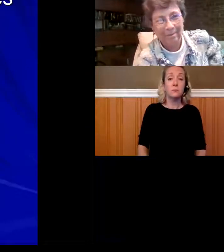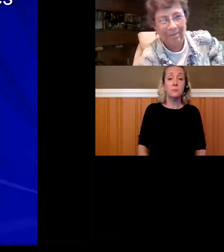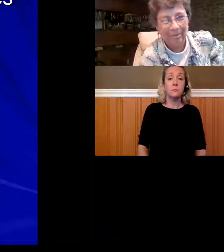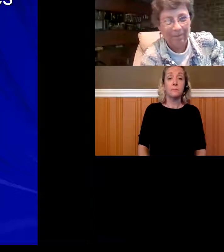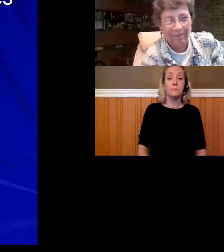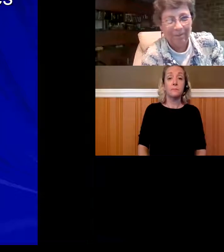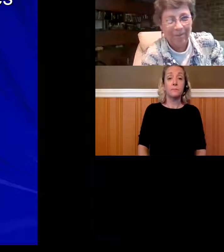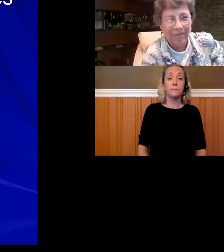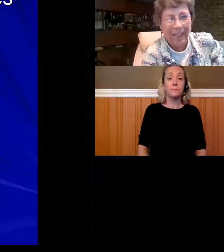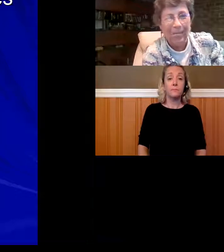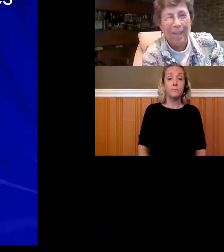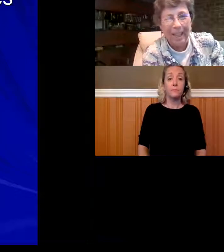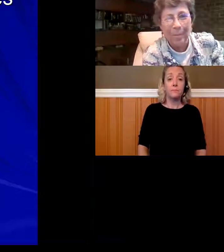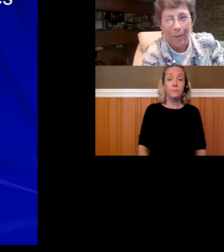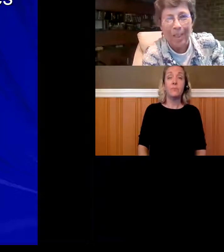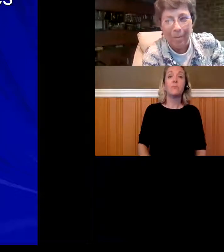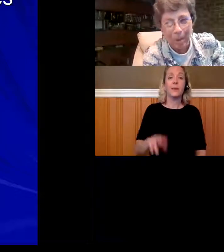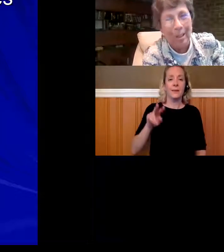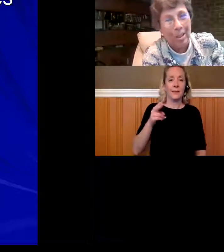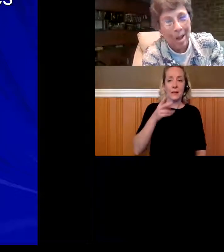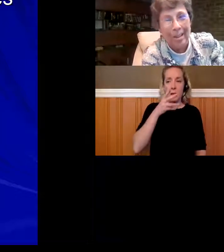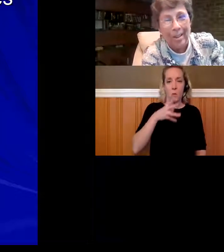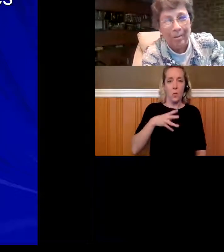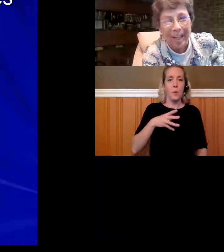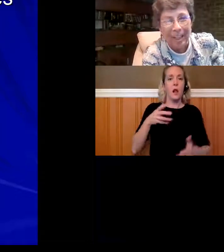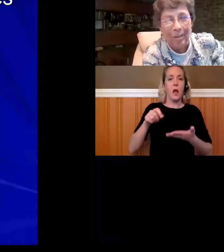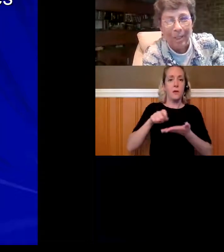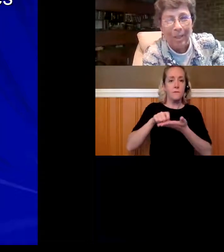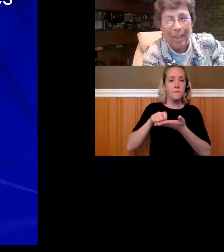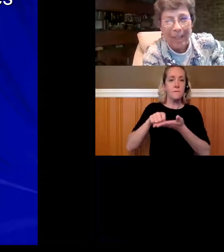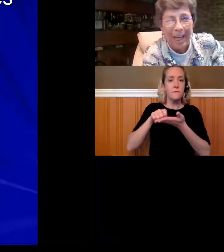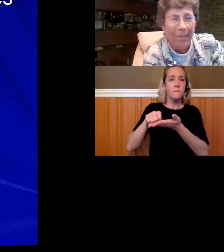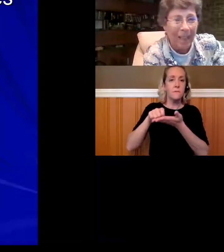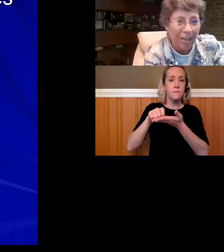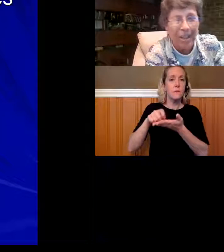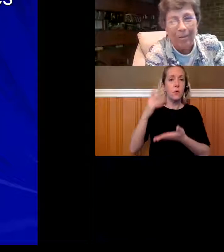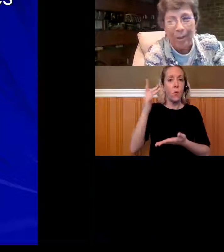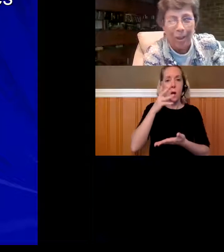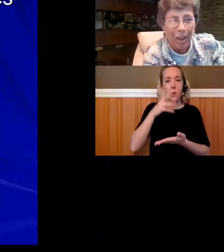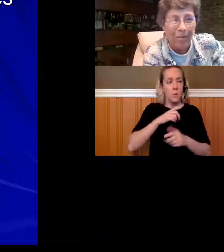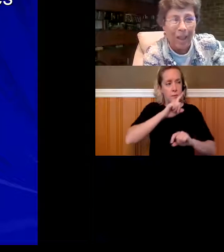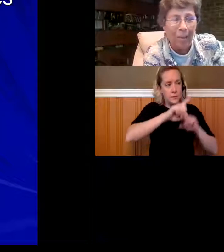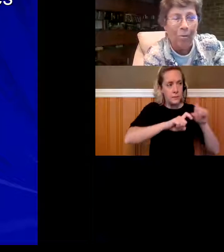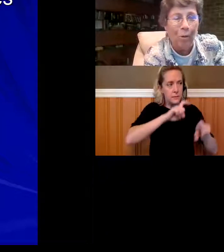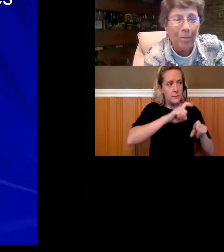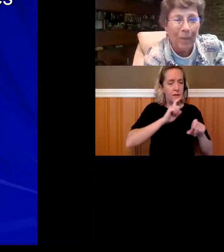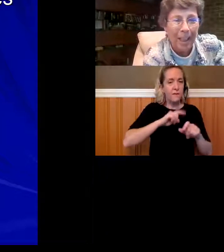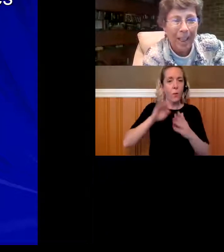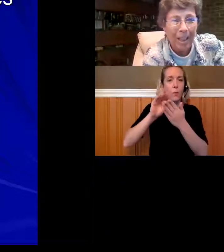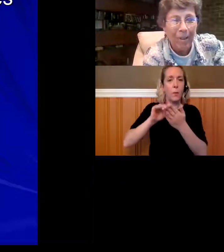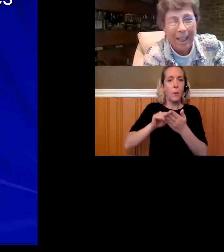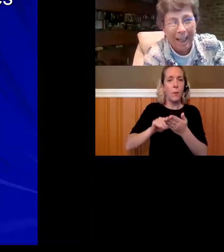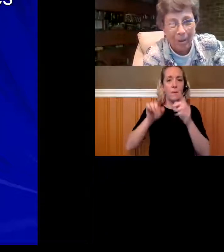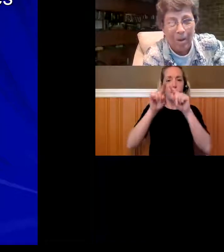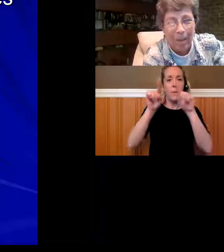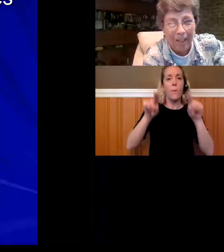Yeah, for the second person, he was doing a lot of note writing. She wanted to know his name and address, so she could fill out the form. And so he gave her all that